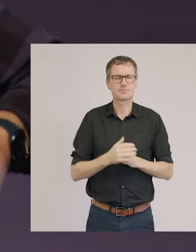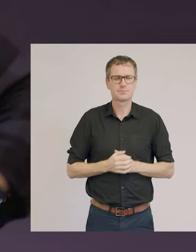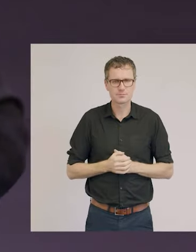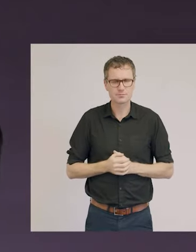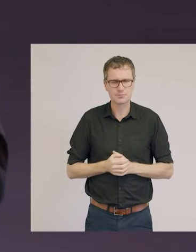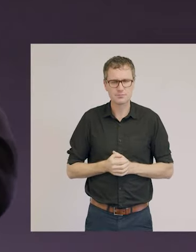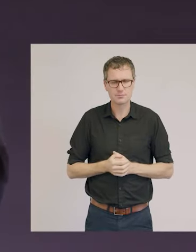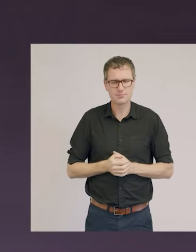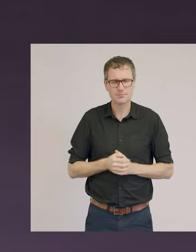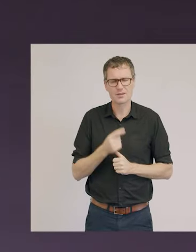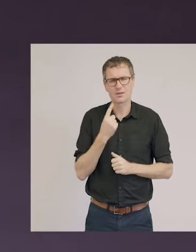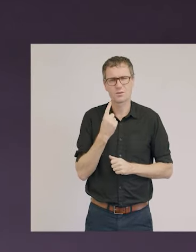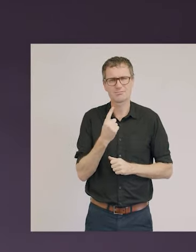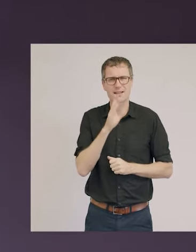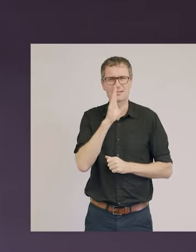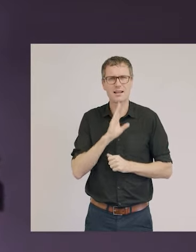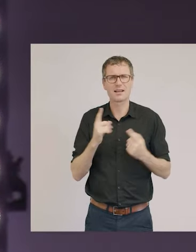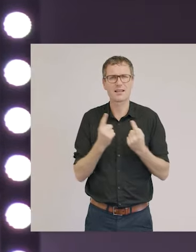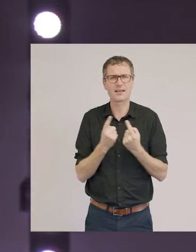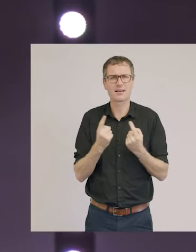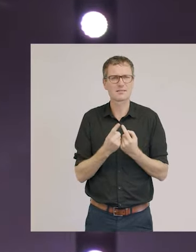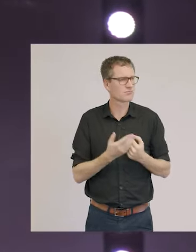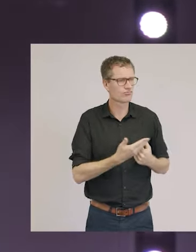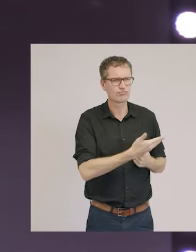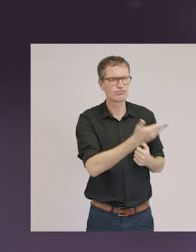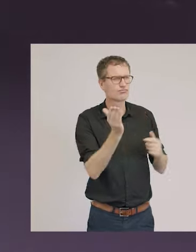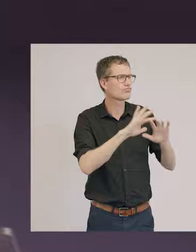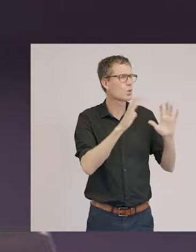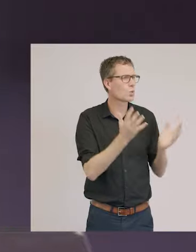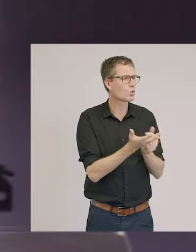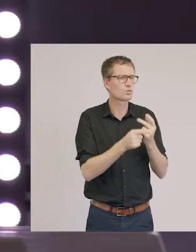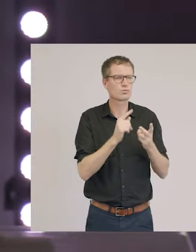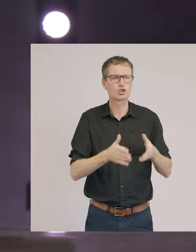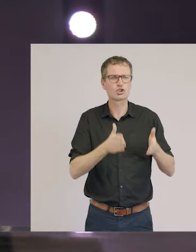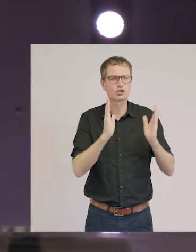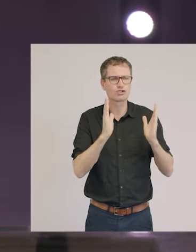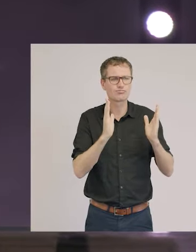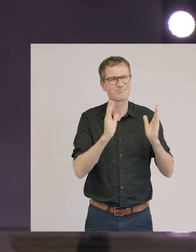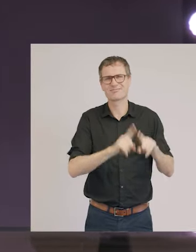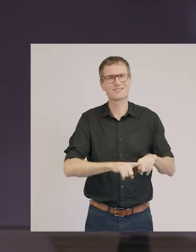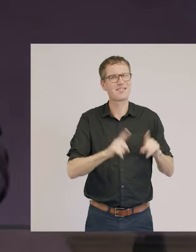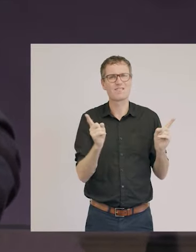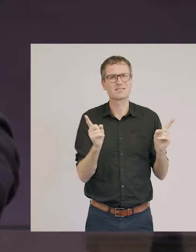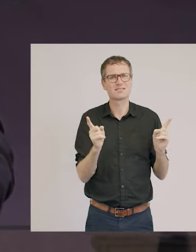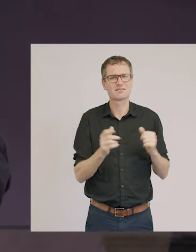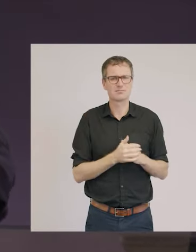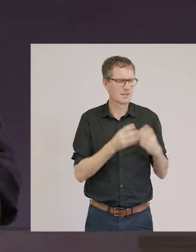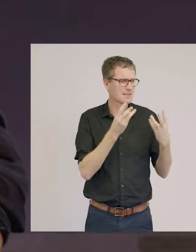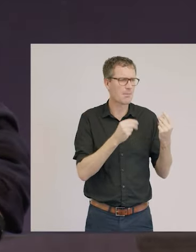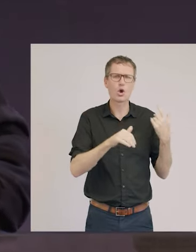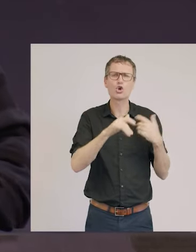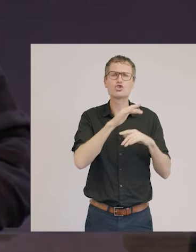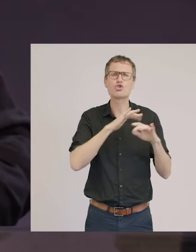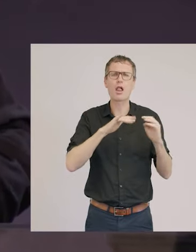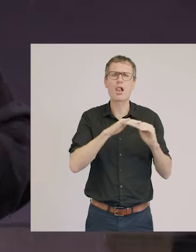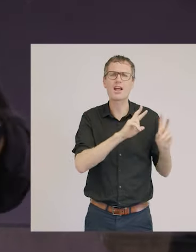being submitted to my way of thinking. And friends, sadly, our world and even within our churches, it's not like